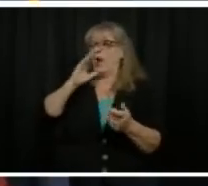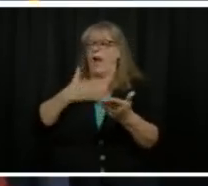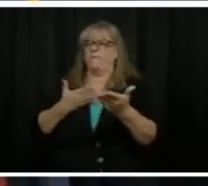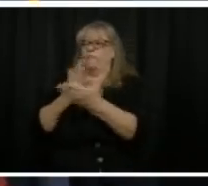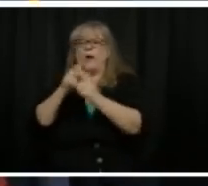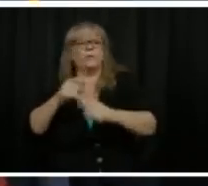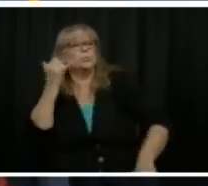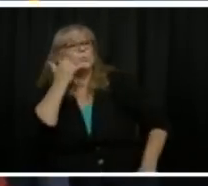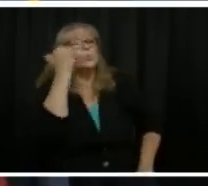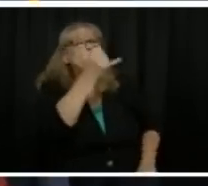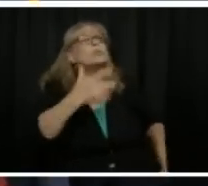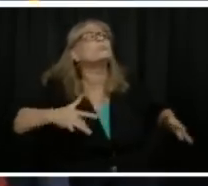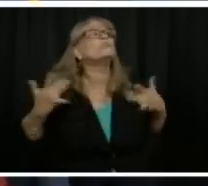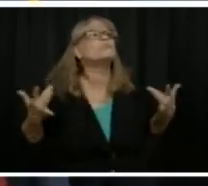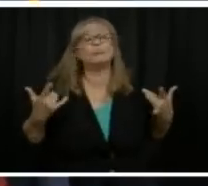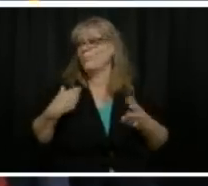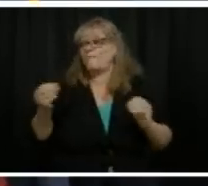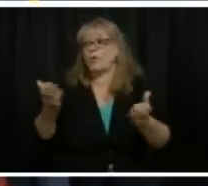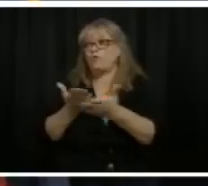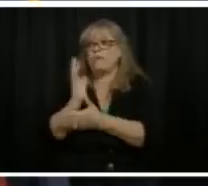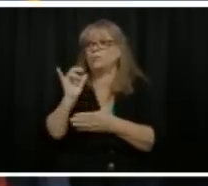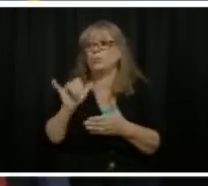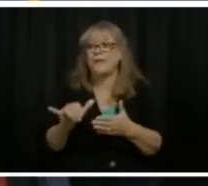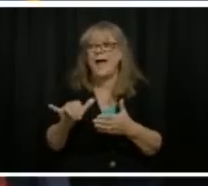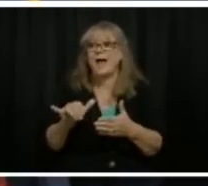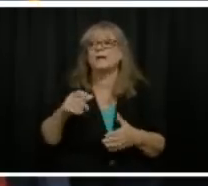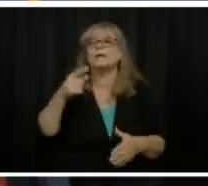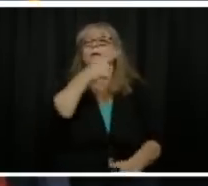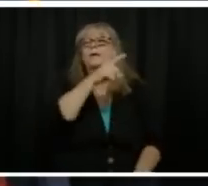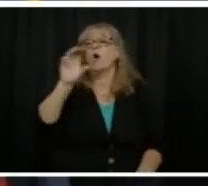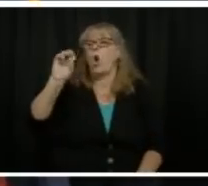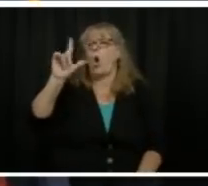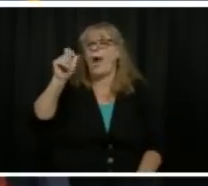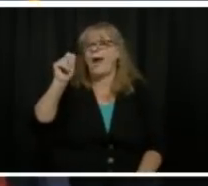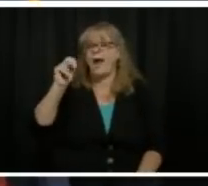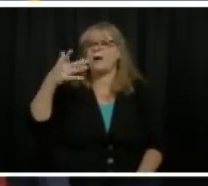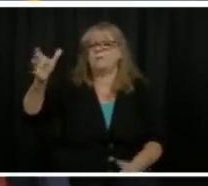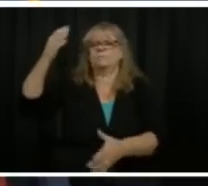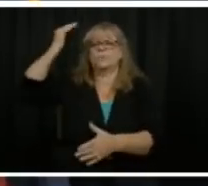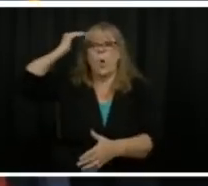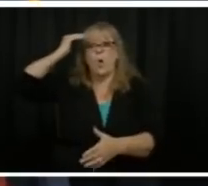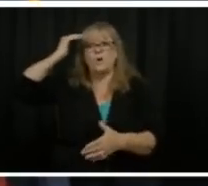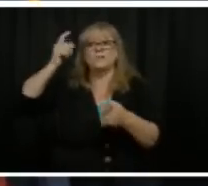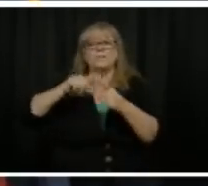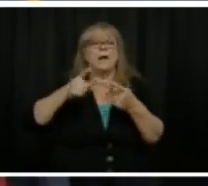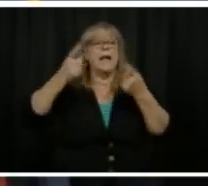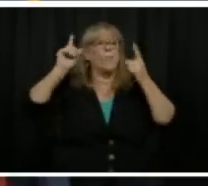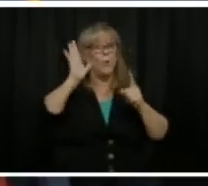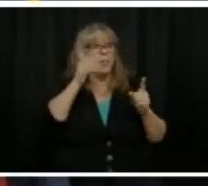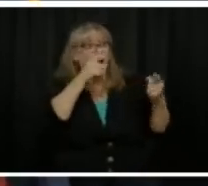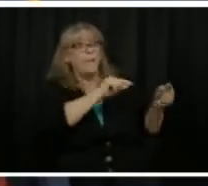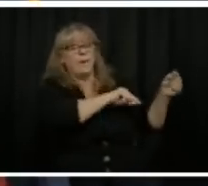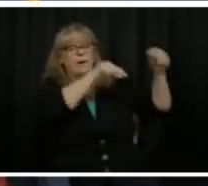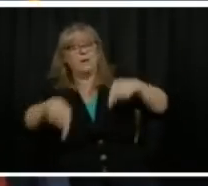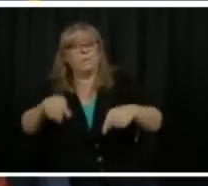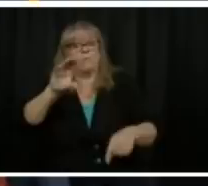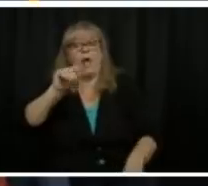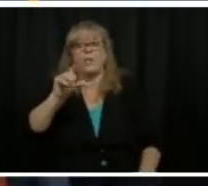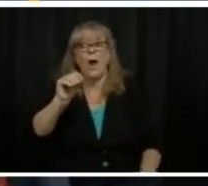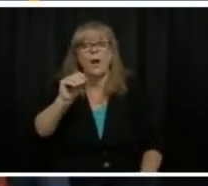this in the press, and again, I would be alerted if this were to occur in Colorado and would be more actively